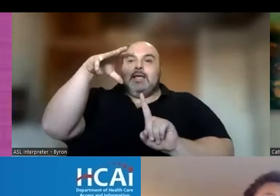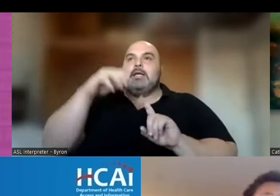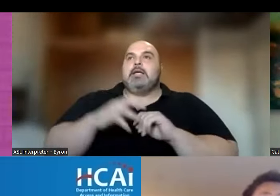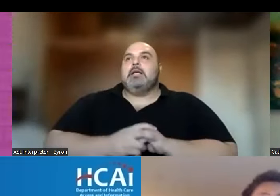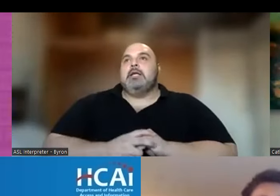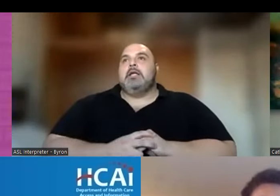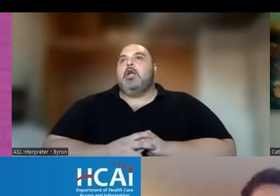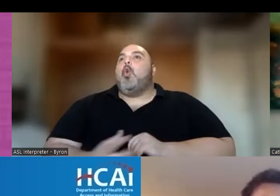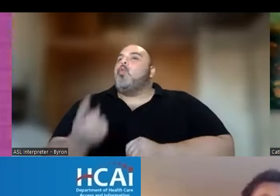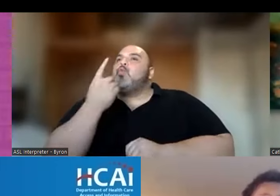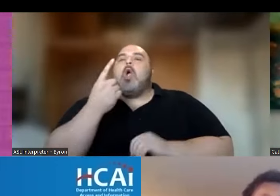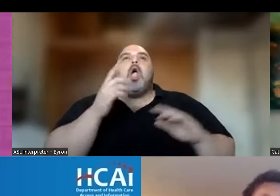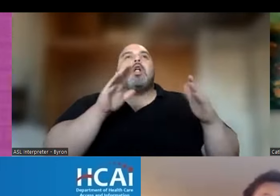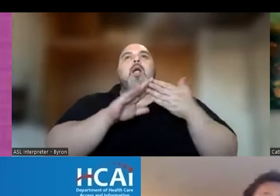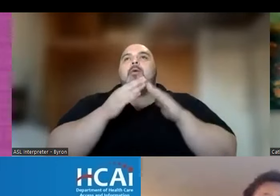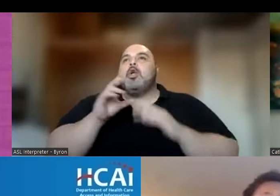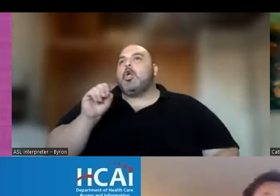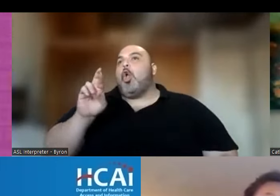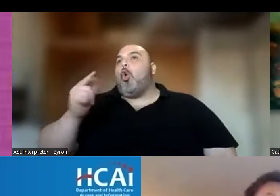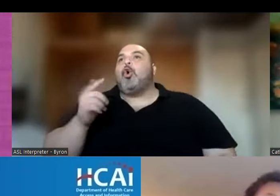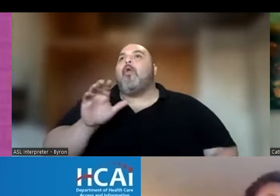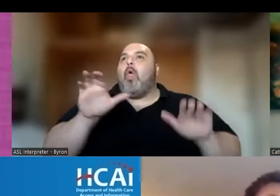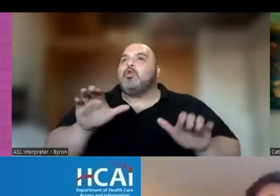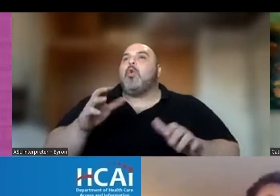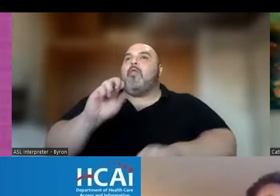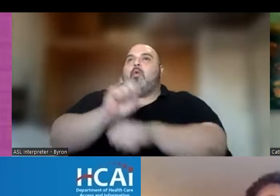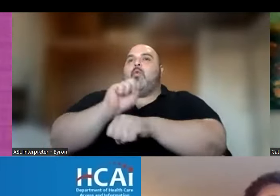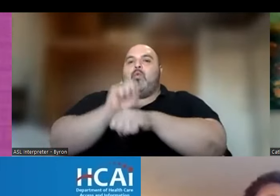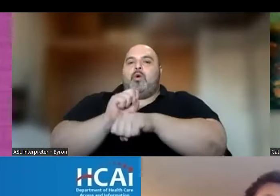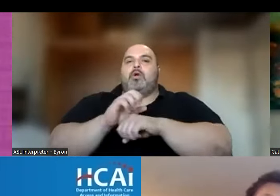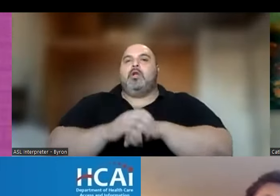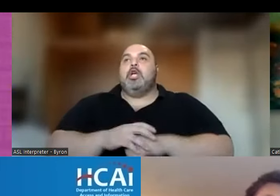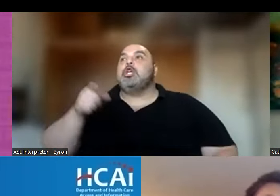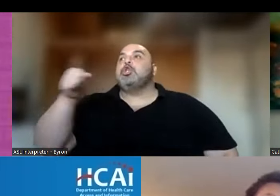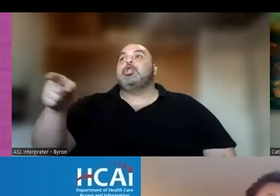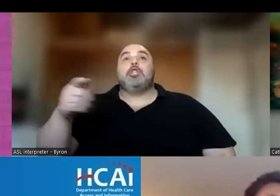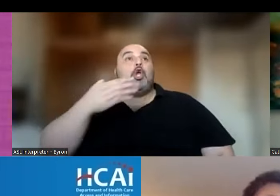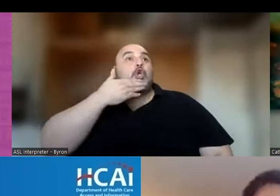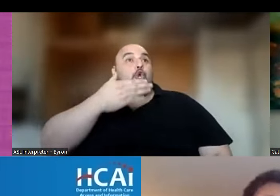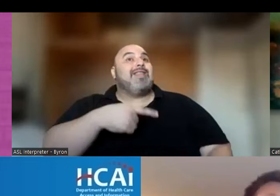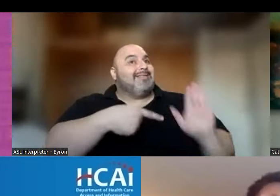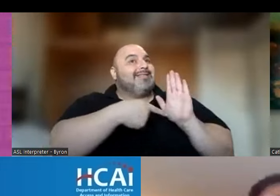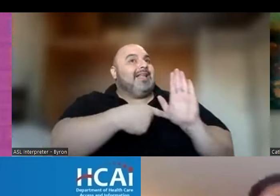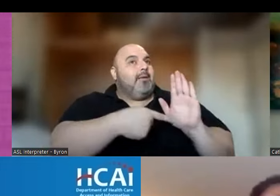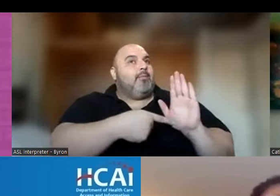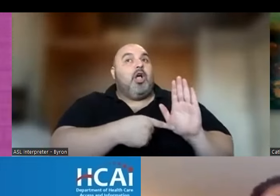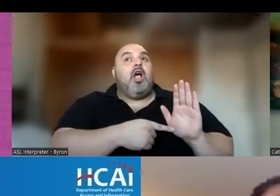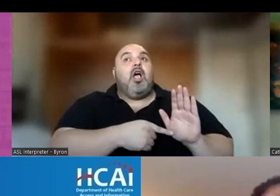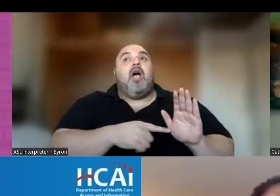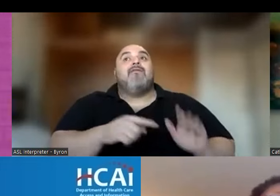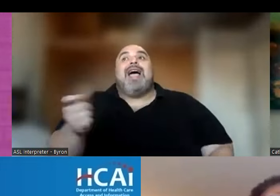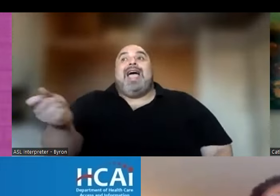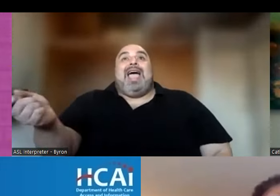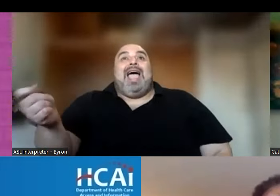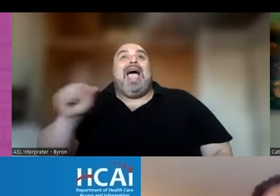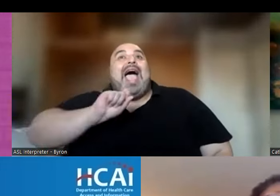just one community organization that's doing the work. And she's a prime example of asking for the help and the